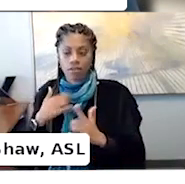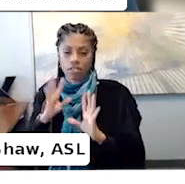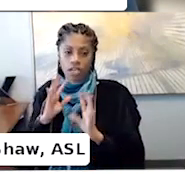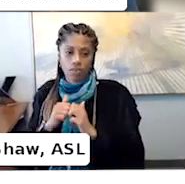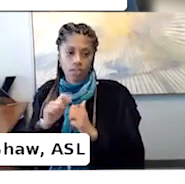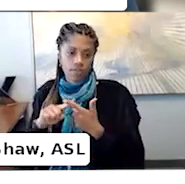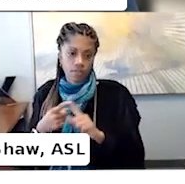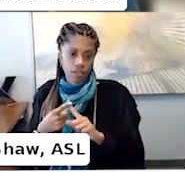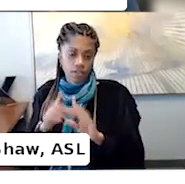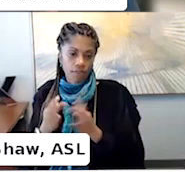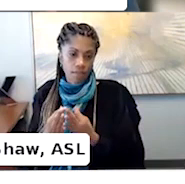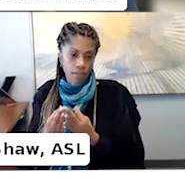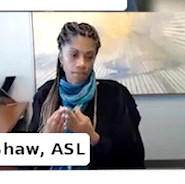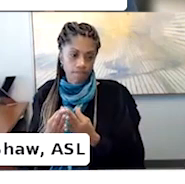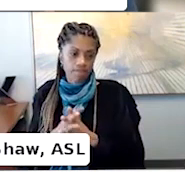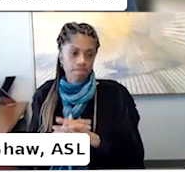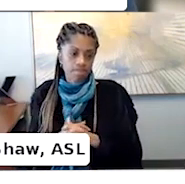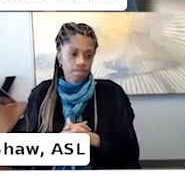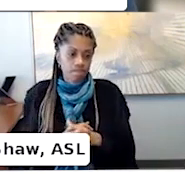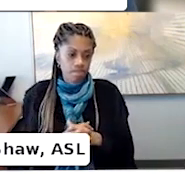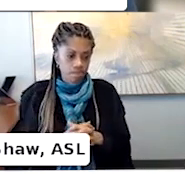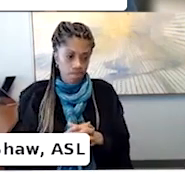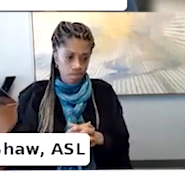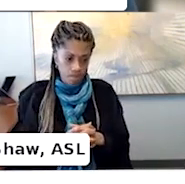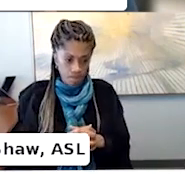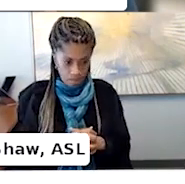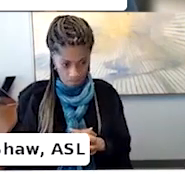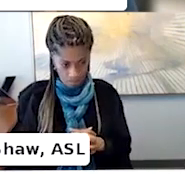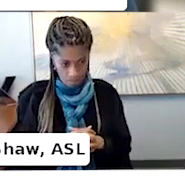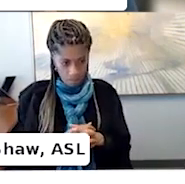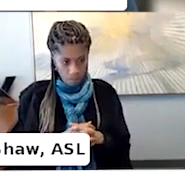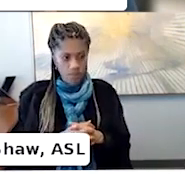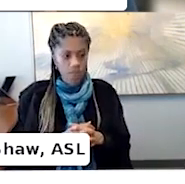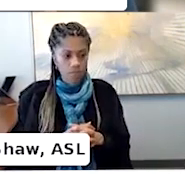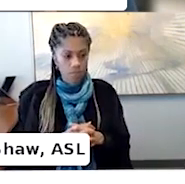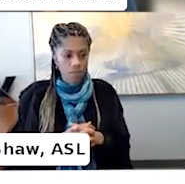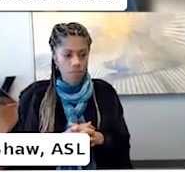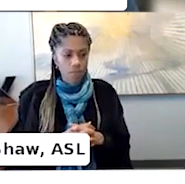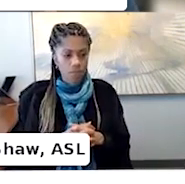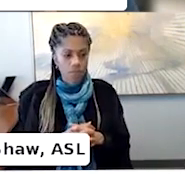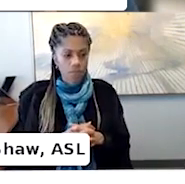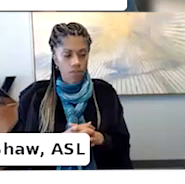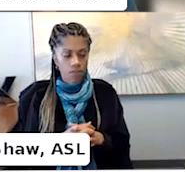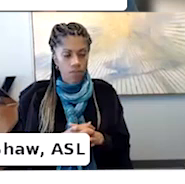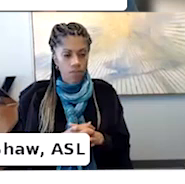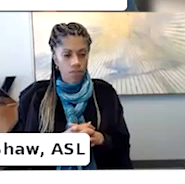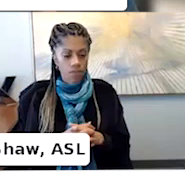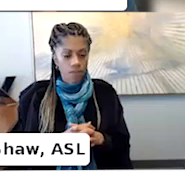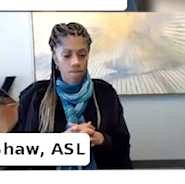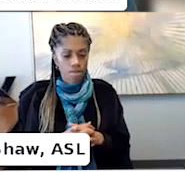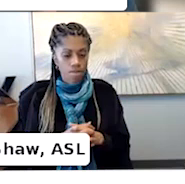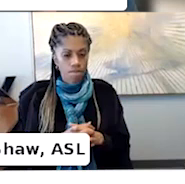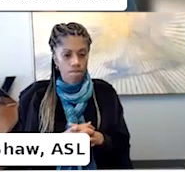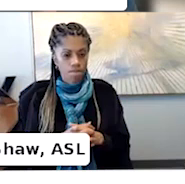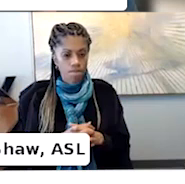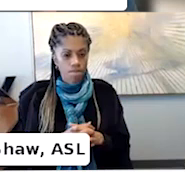very open-ended questions for participants that they can use to have a conversation, but we invite the participants to